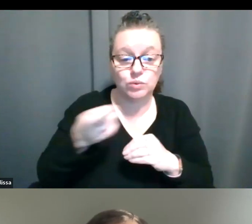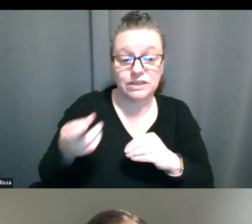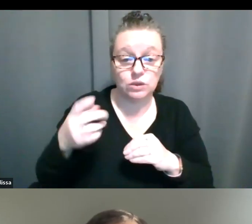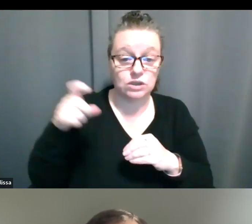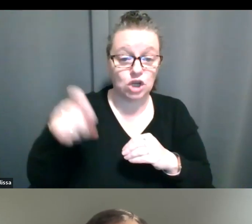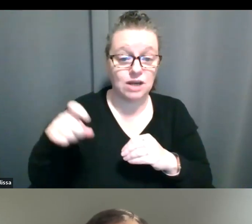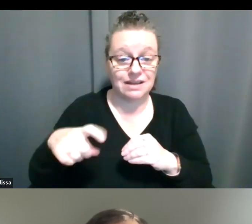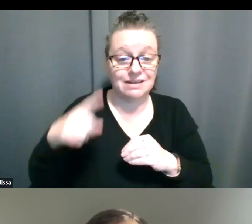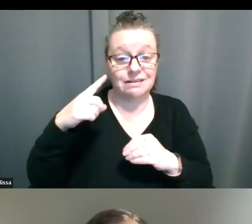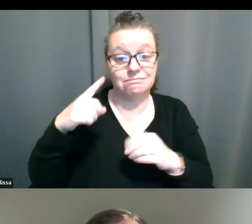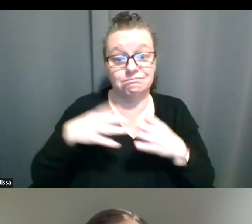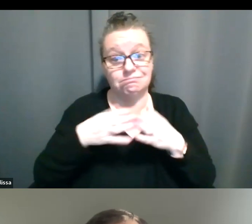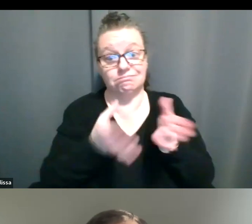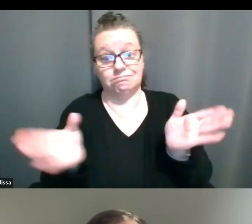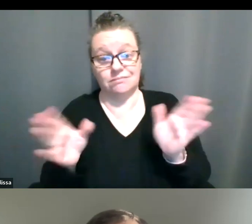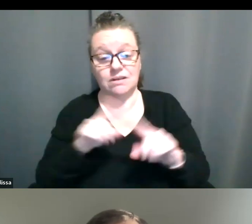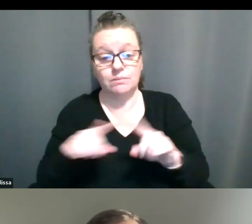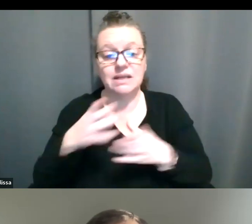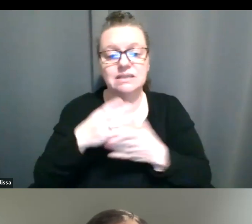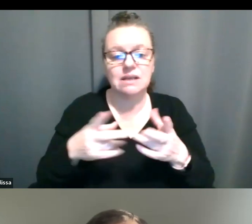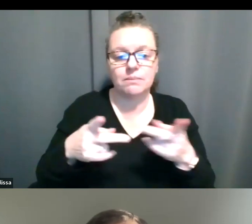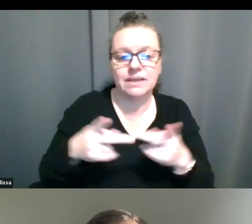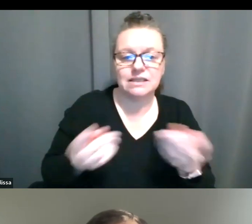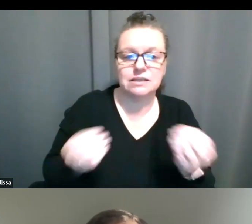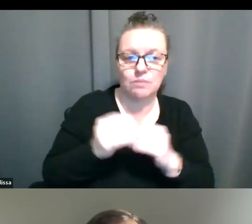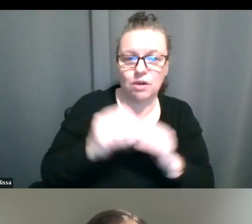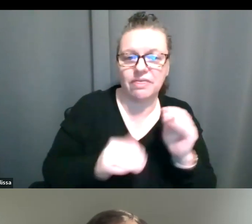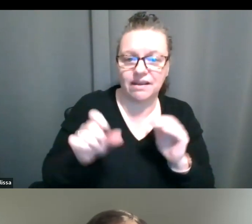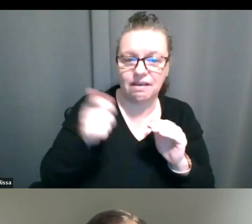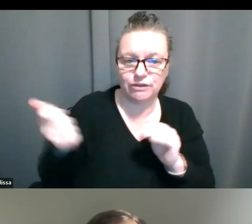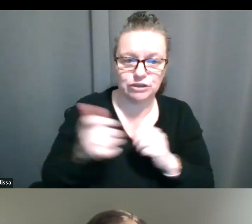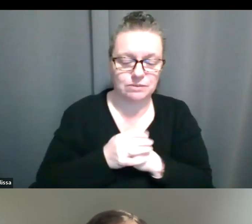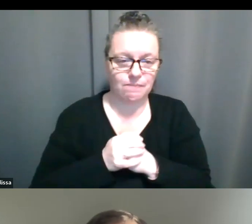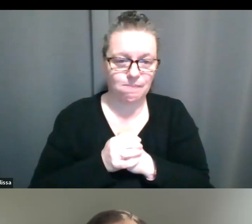kind of universally, but clearly in some places more than others.